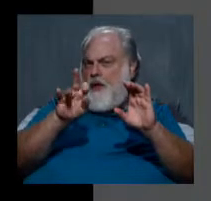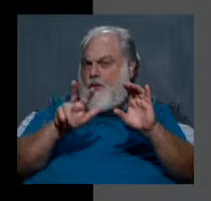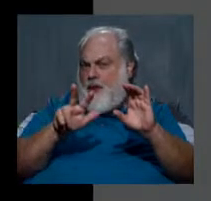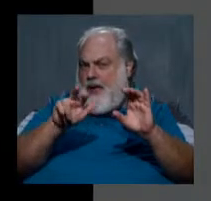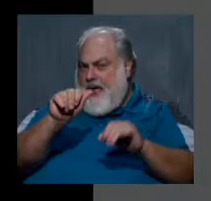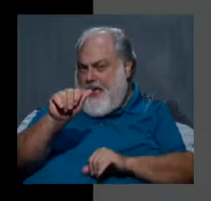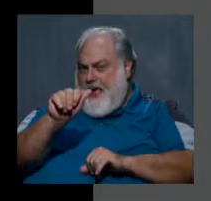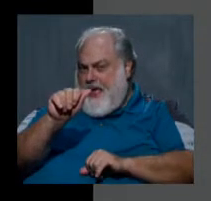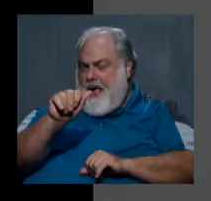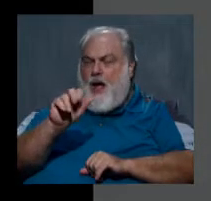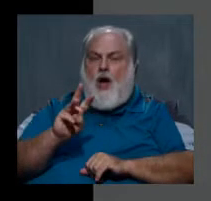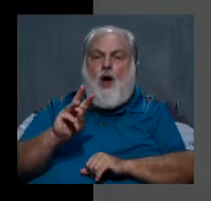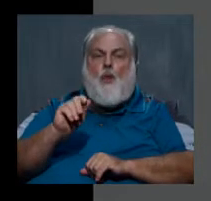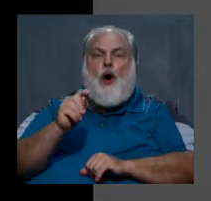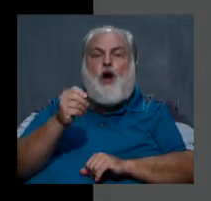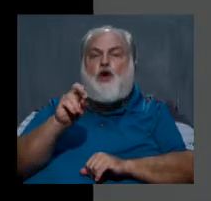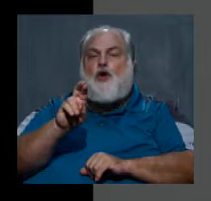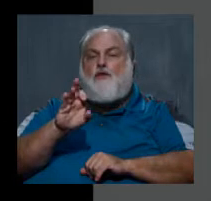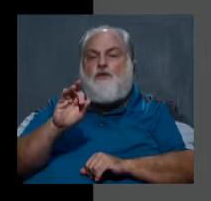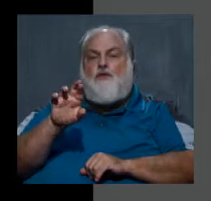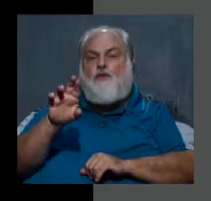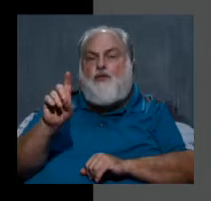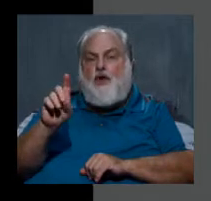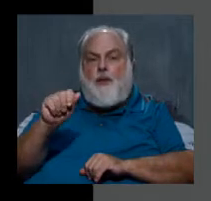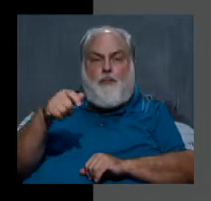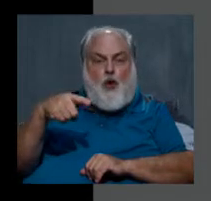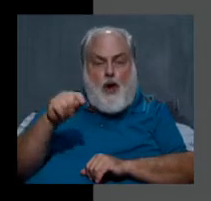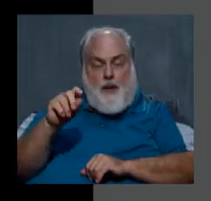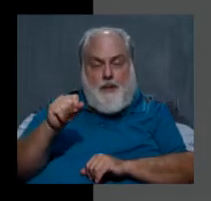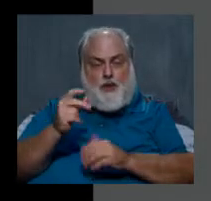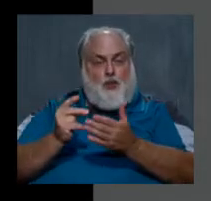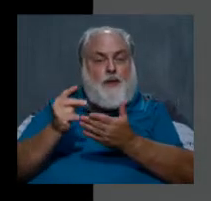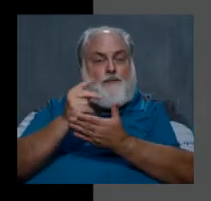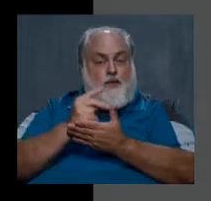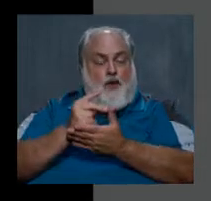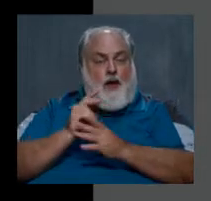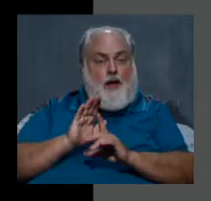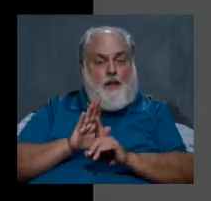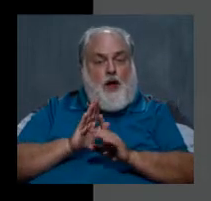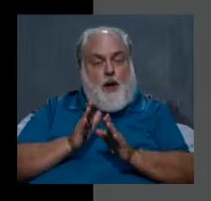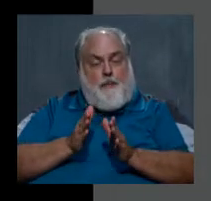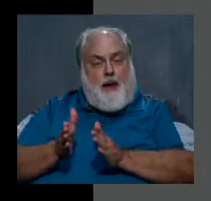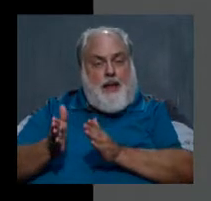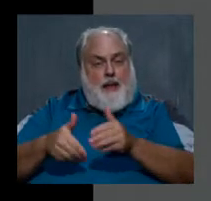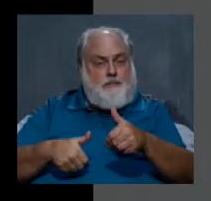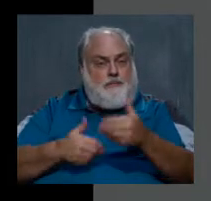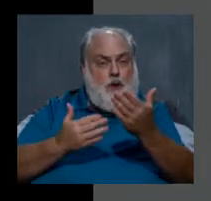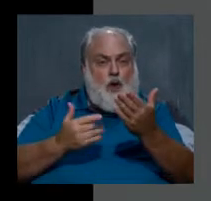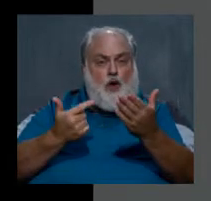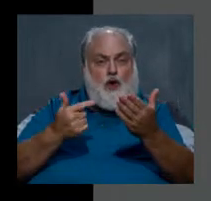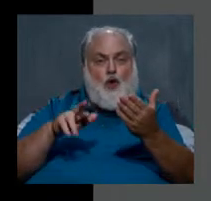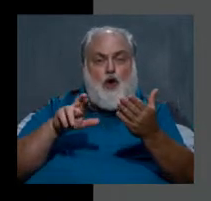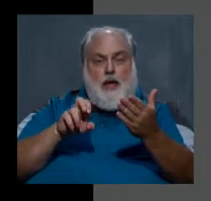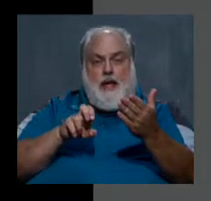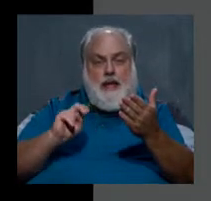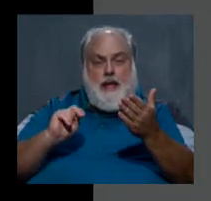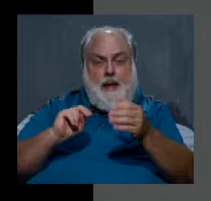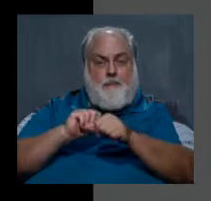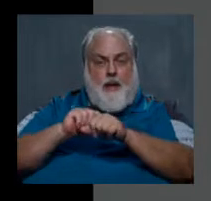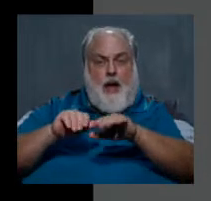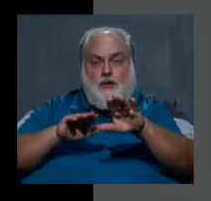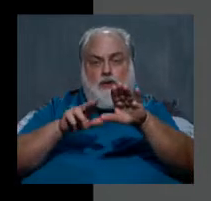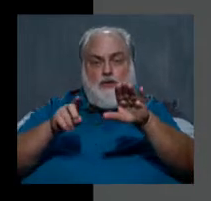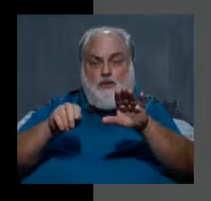S-293-A, Waterford Apartments Revised Subdivision Site Plan Review, located at 701 Green Mountain Drive. Staff recommends approval